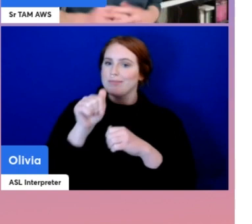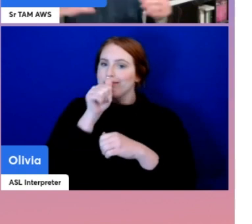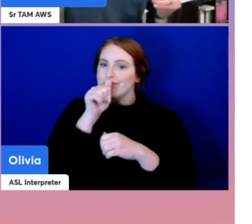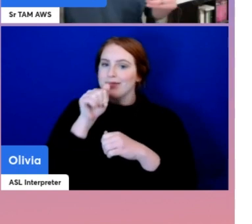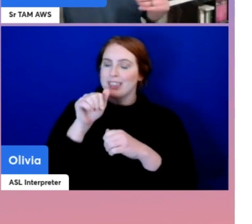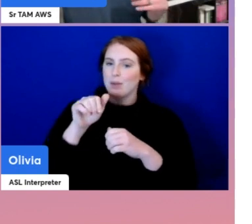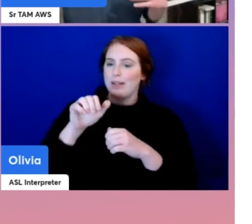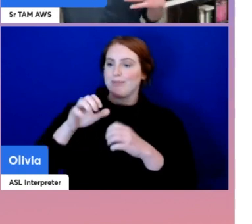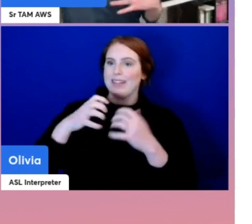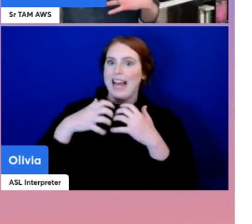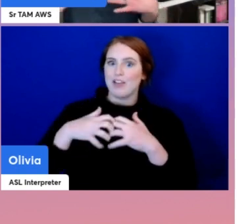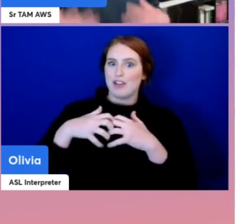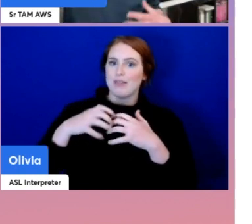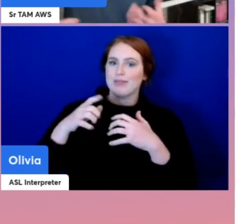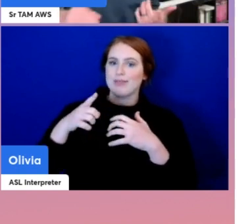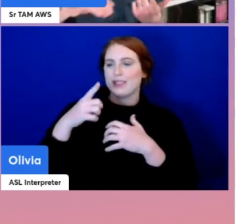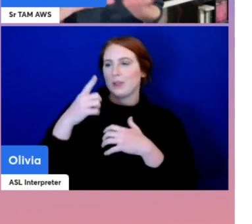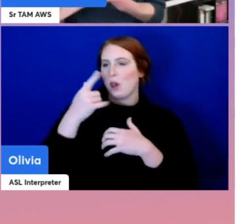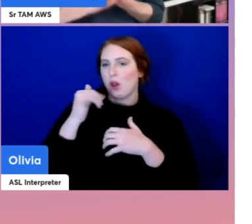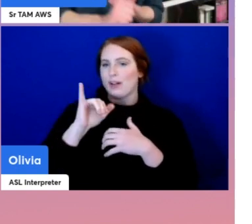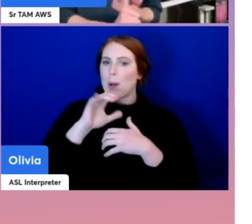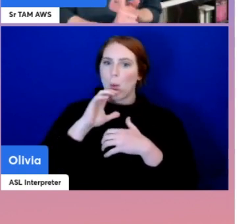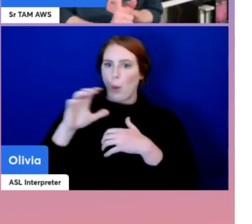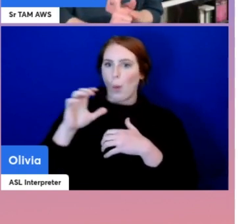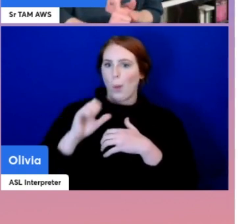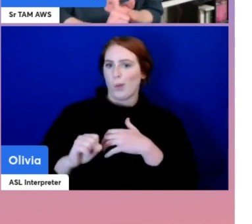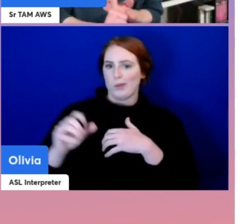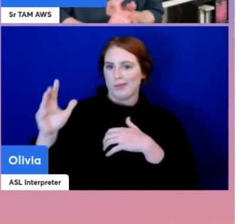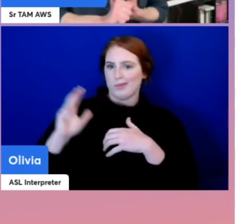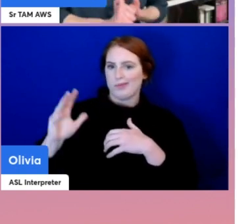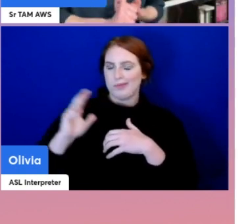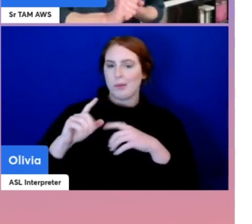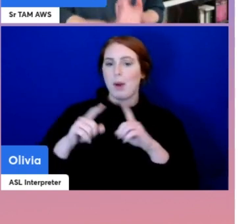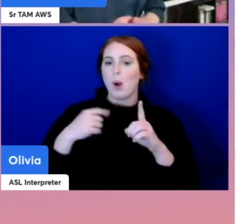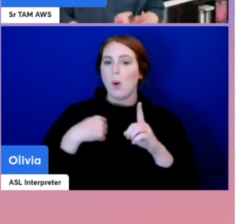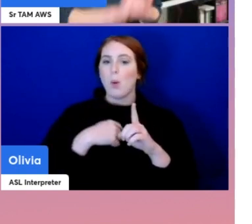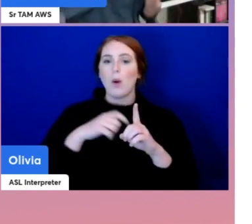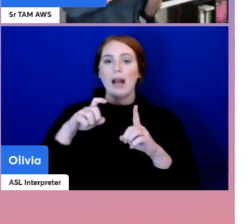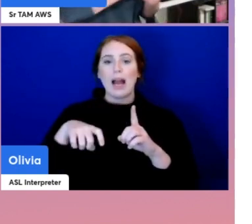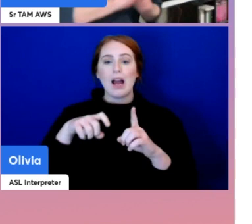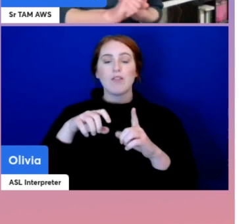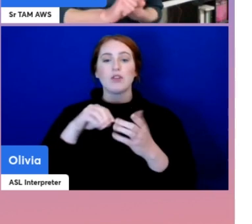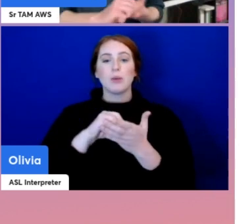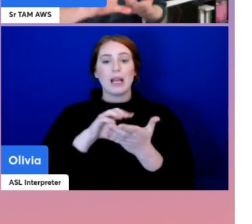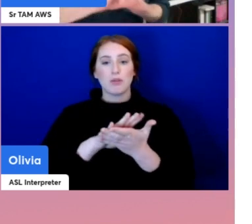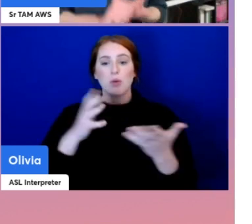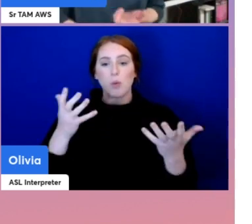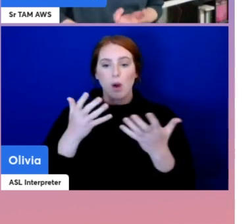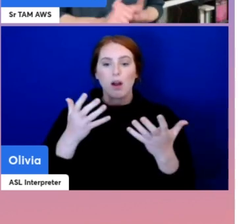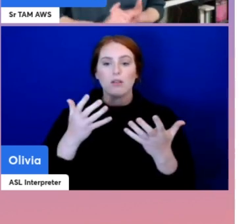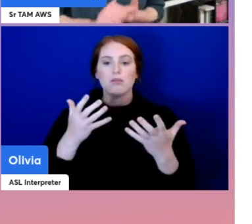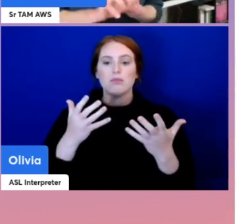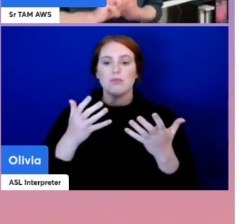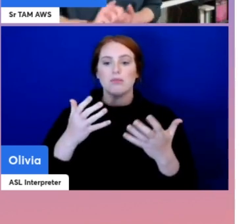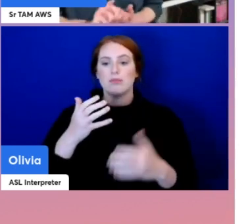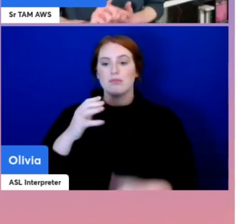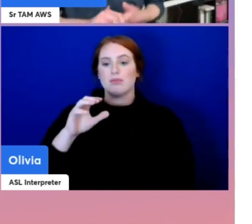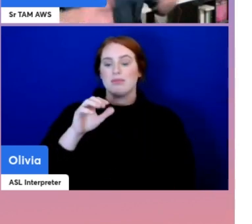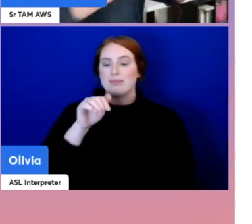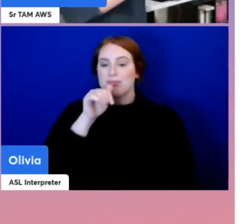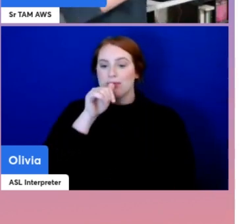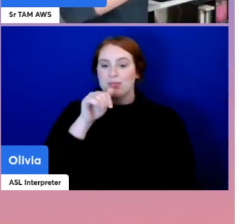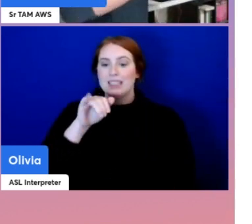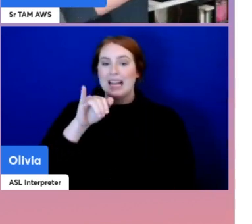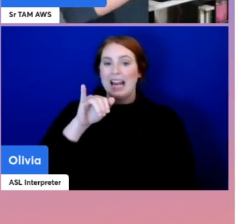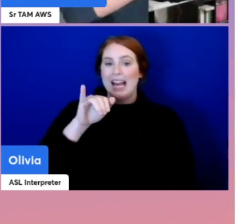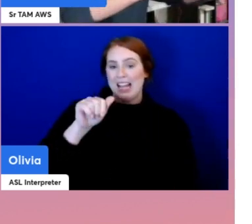hat. What we need to capture is the ARN of the IAM Roles Anywhere profile that we just created, the ARN of the anchor,